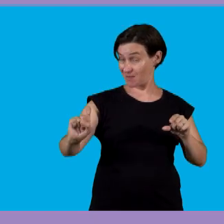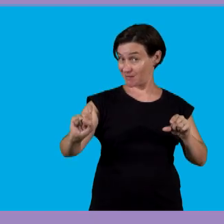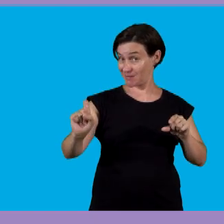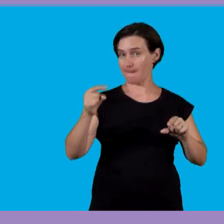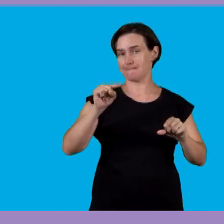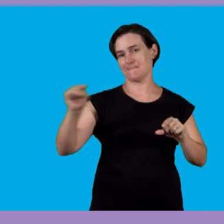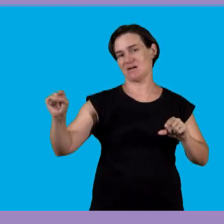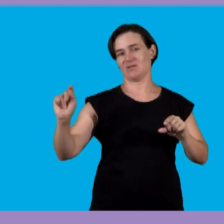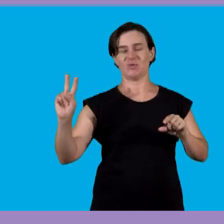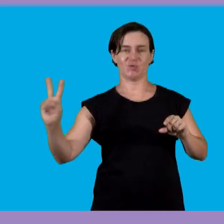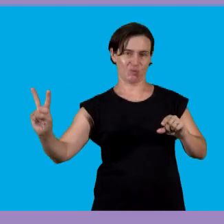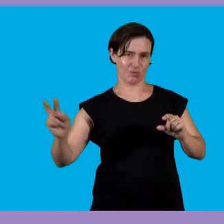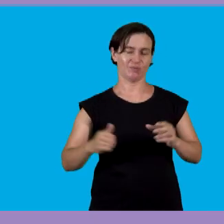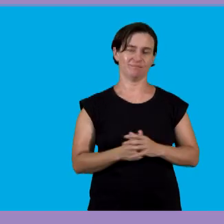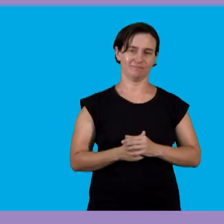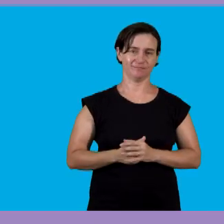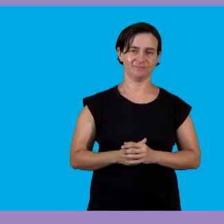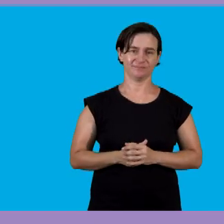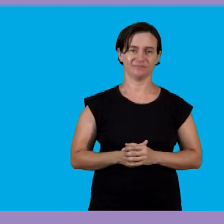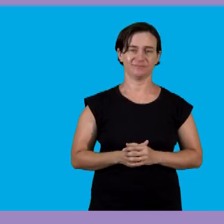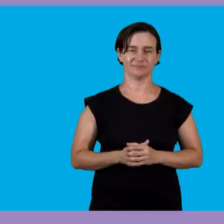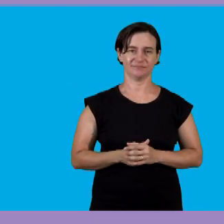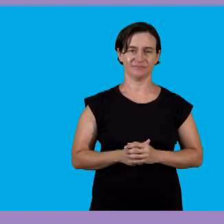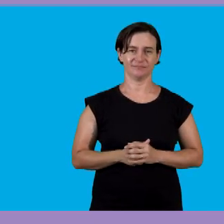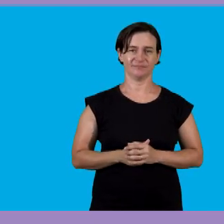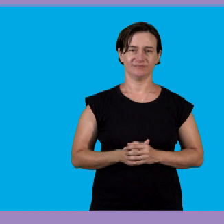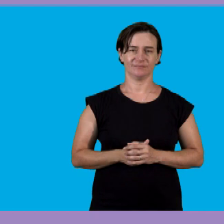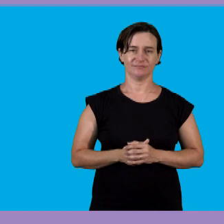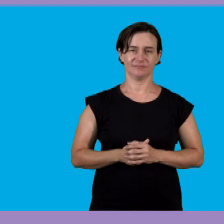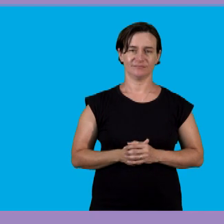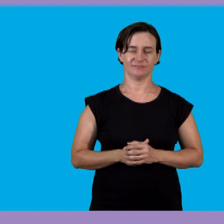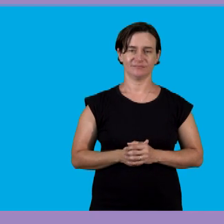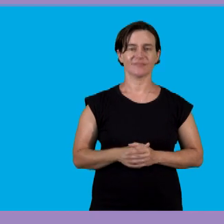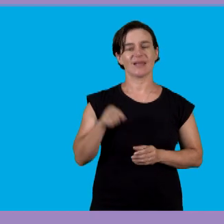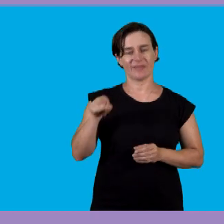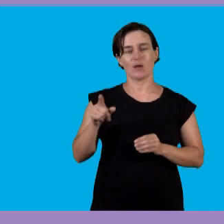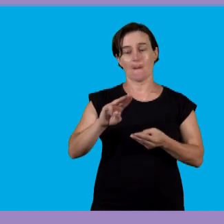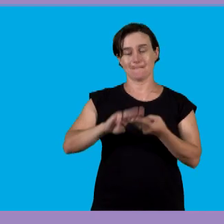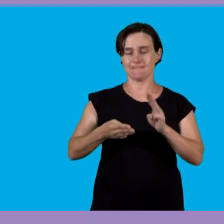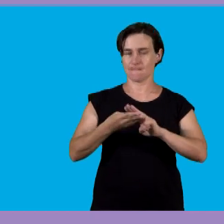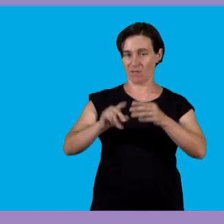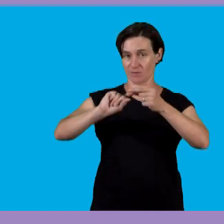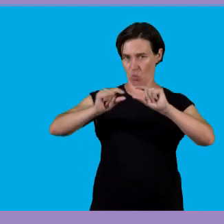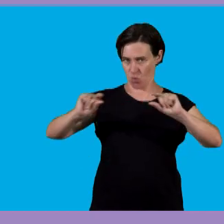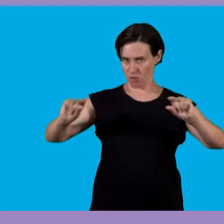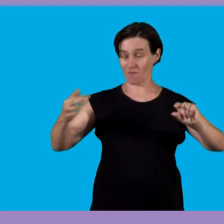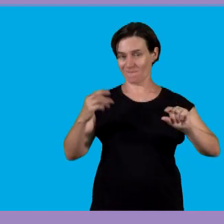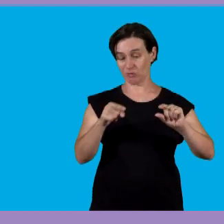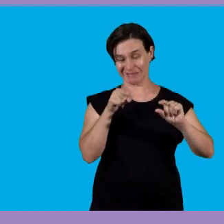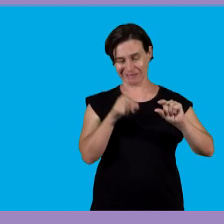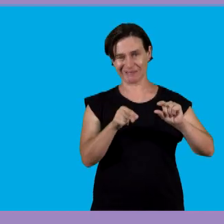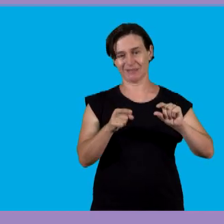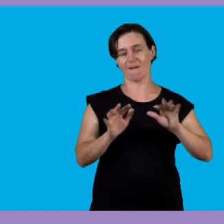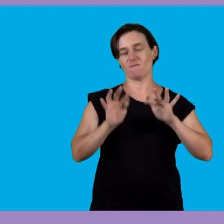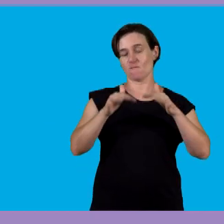4x. And from there, we are going to subtract 2, and that is the equation for that